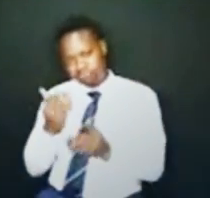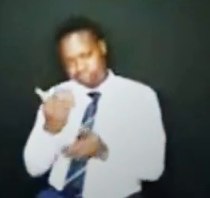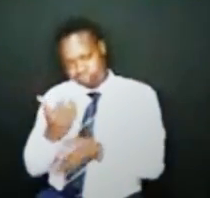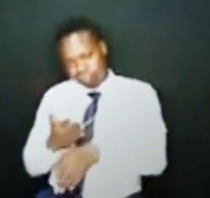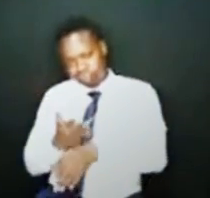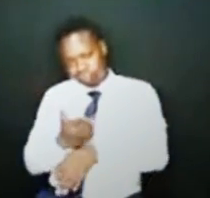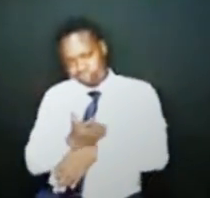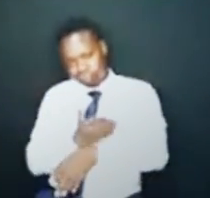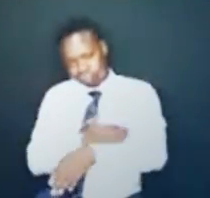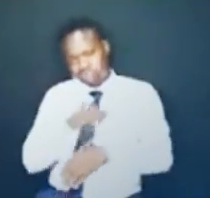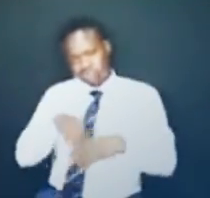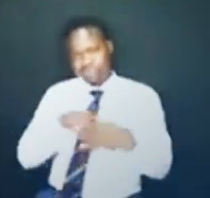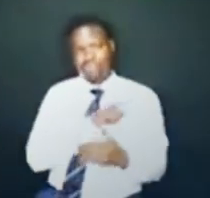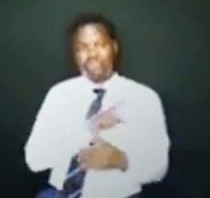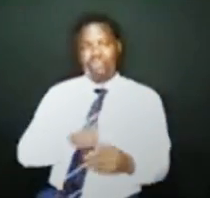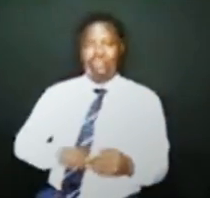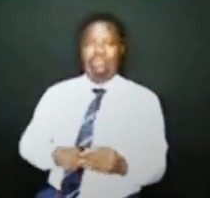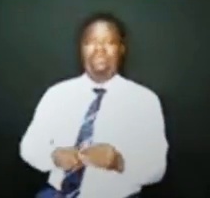Lord bless